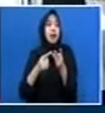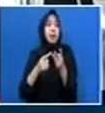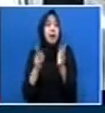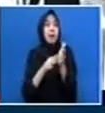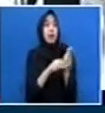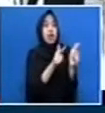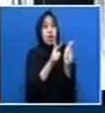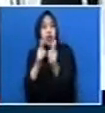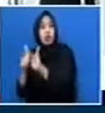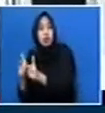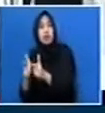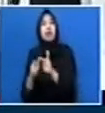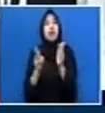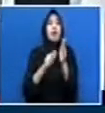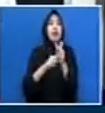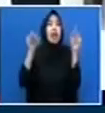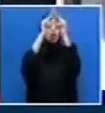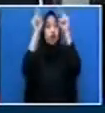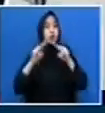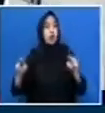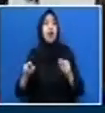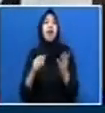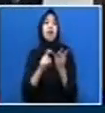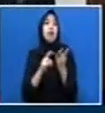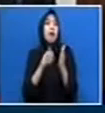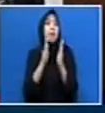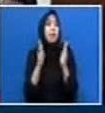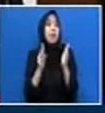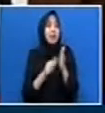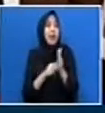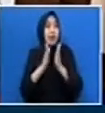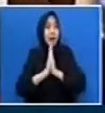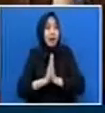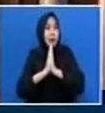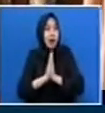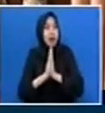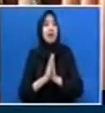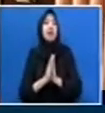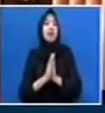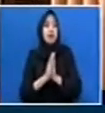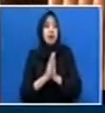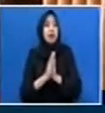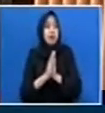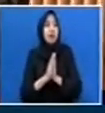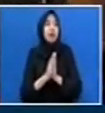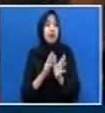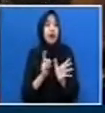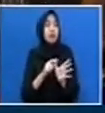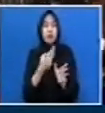issues, obviously, what to do about Myanmar since people are suffering so terribly since the